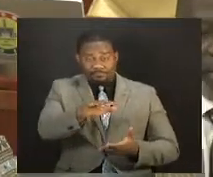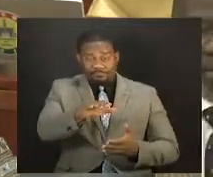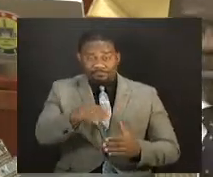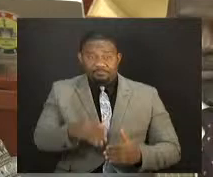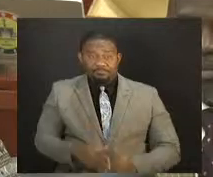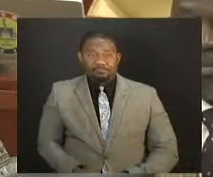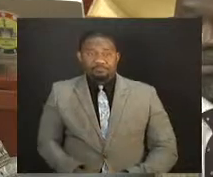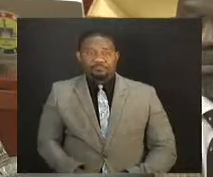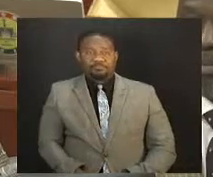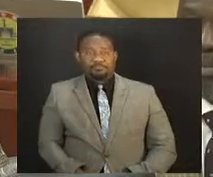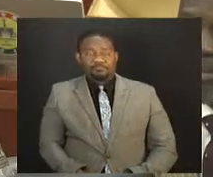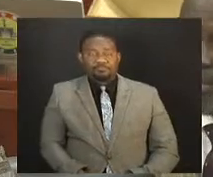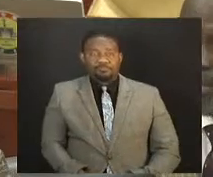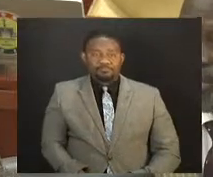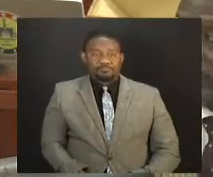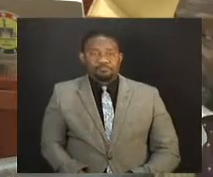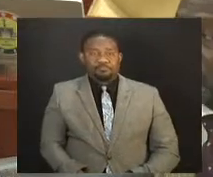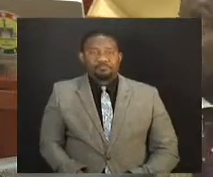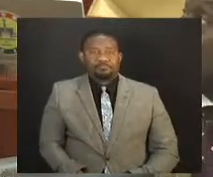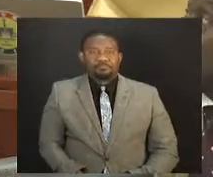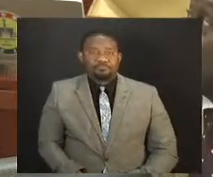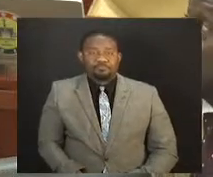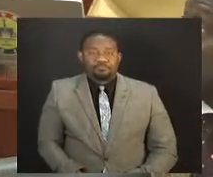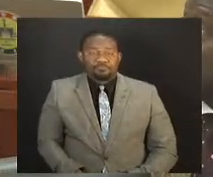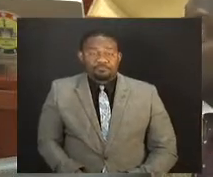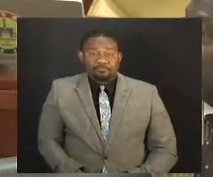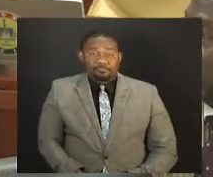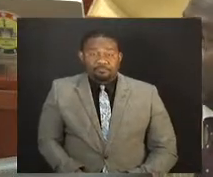which is 50% above